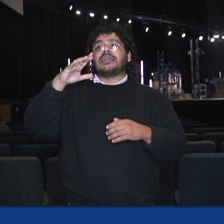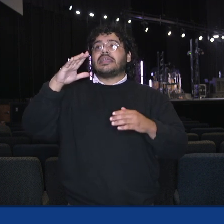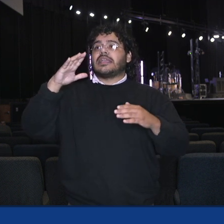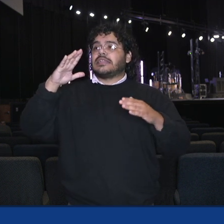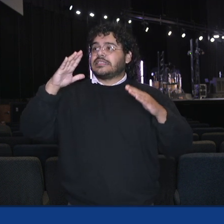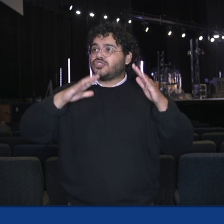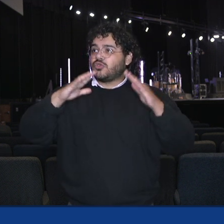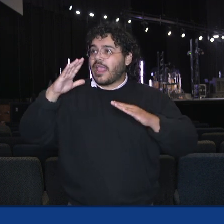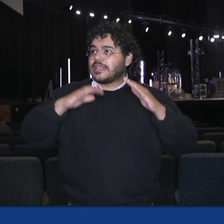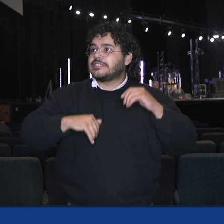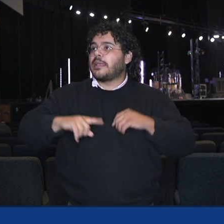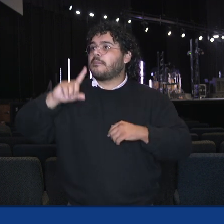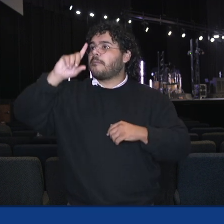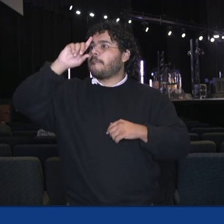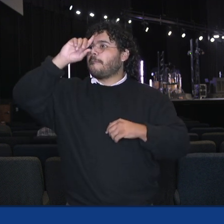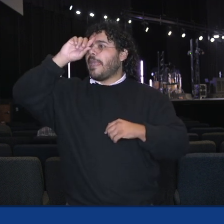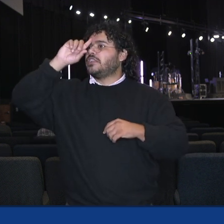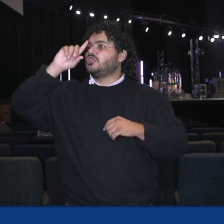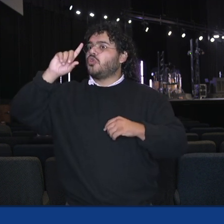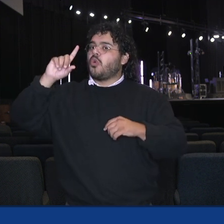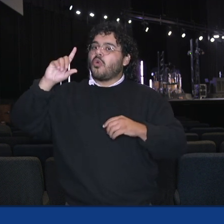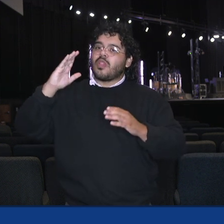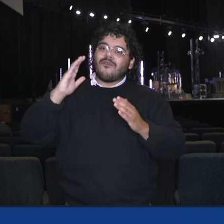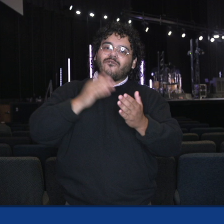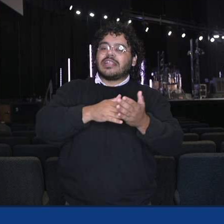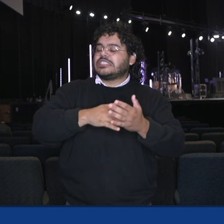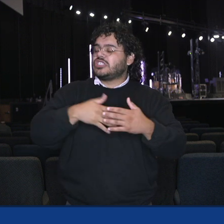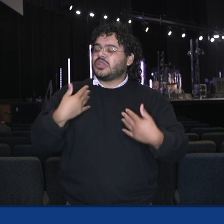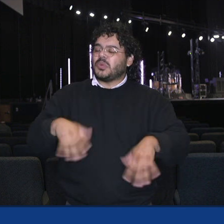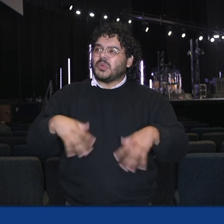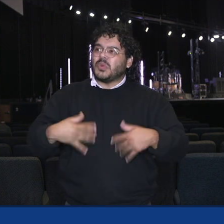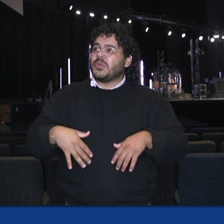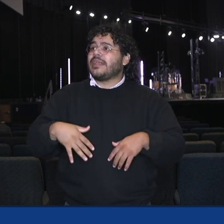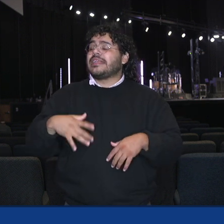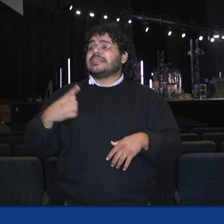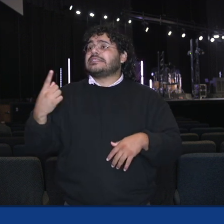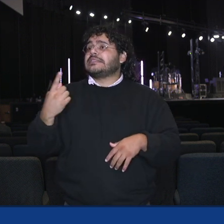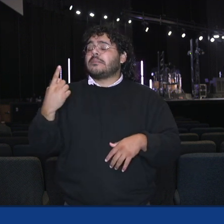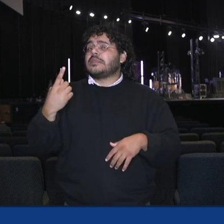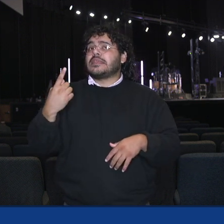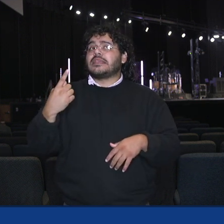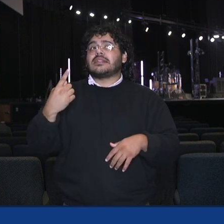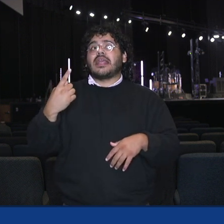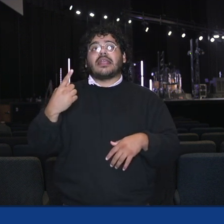mental affliction that has a spiritual component to it.